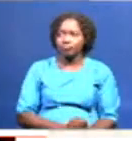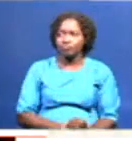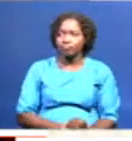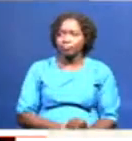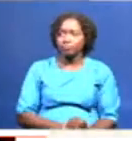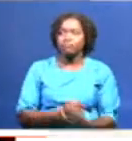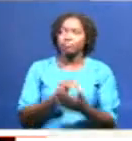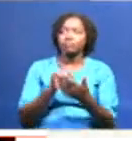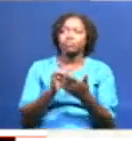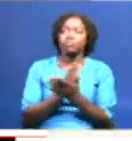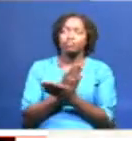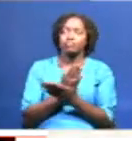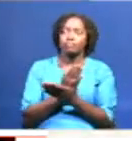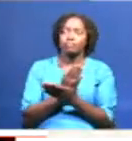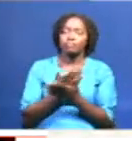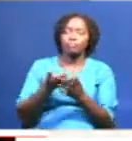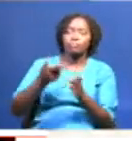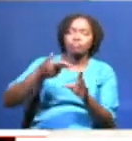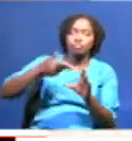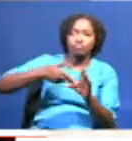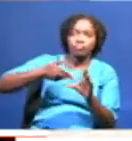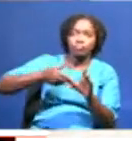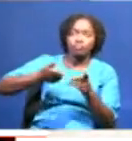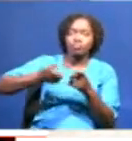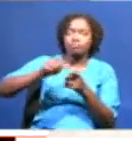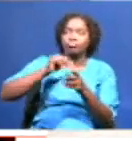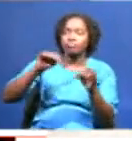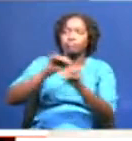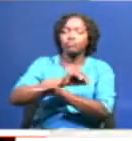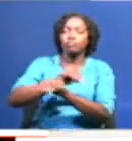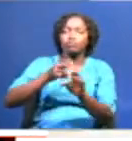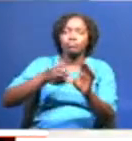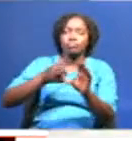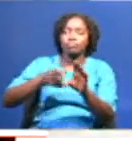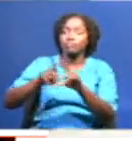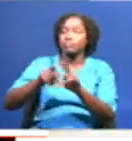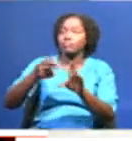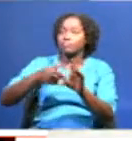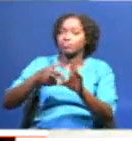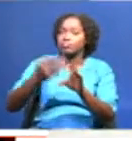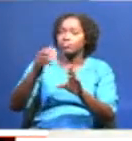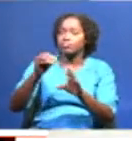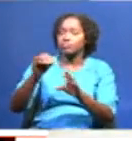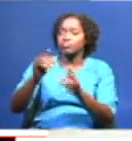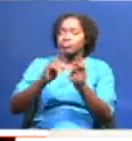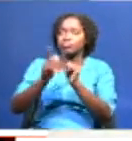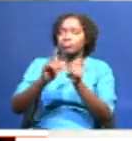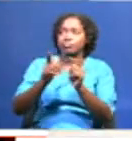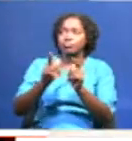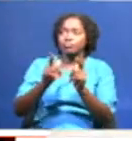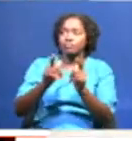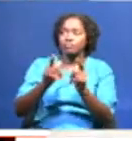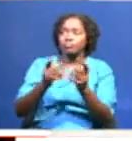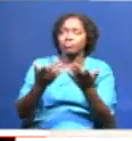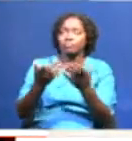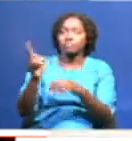Efficient fuel additive is not a replacement for fuel. You will still be fueling your 40 liters of, if that's what you use on a